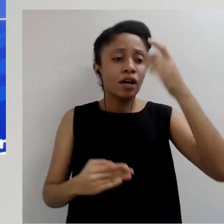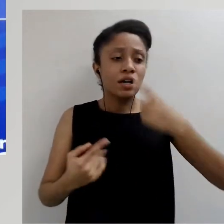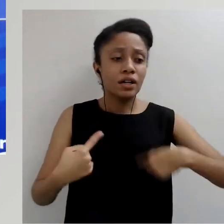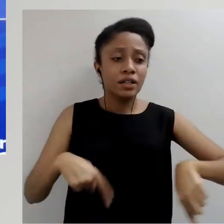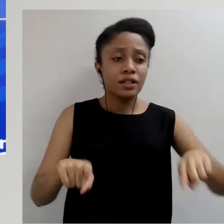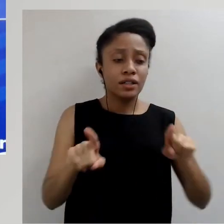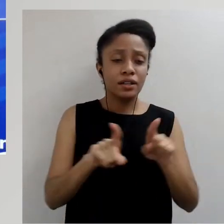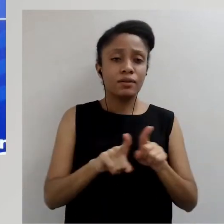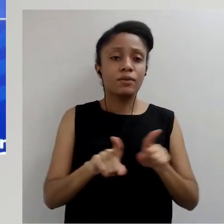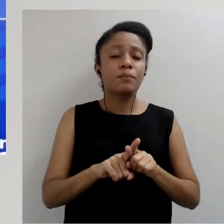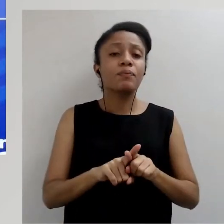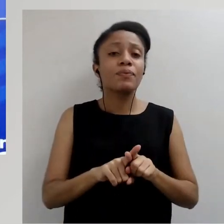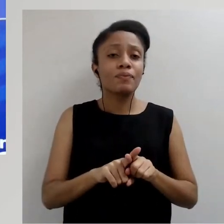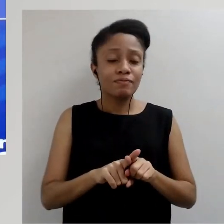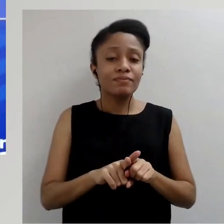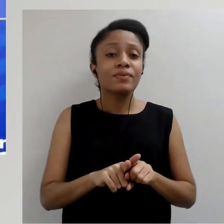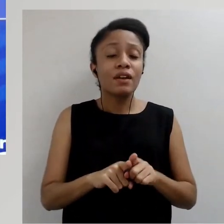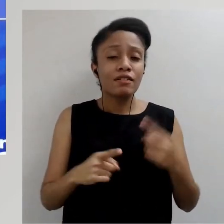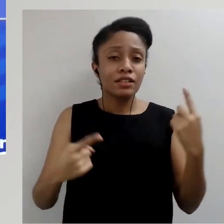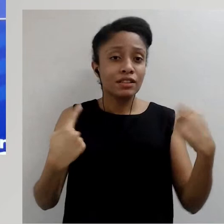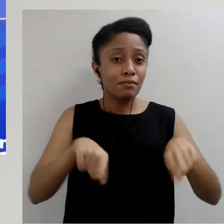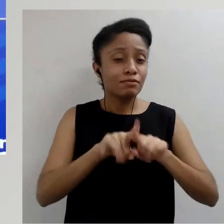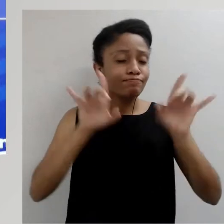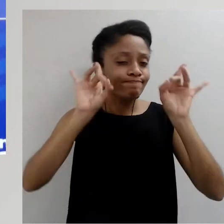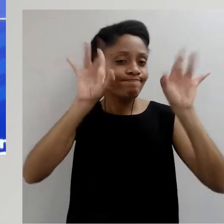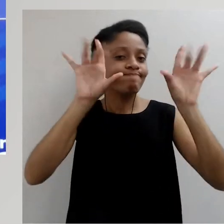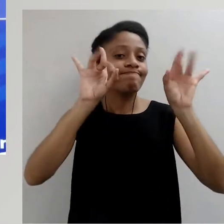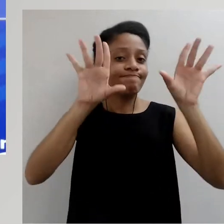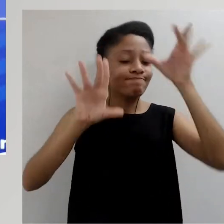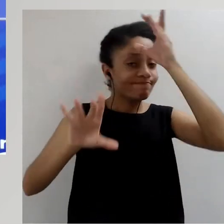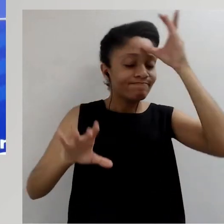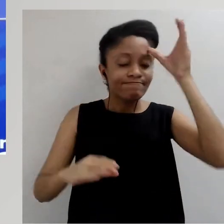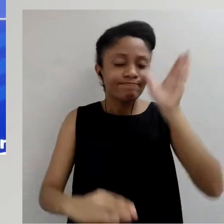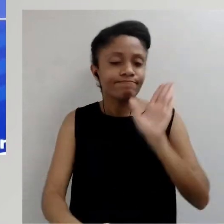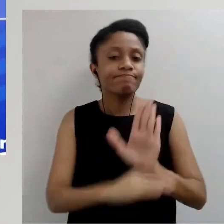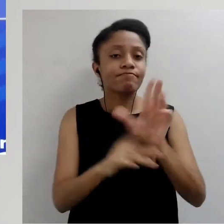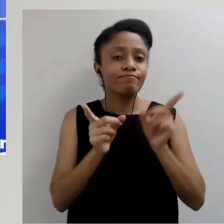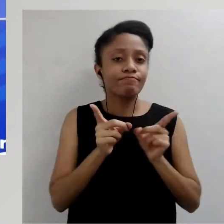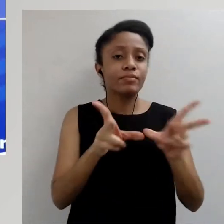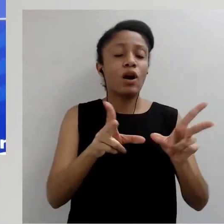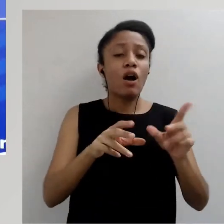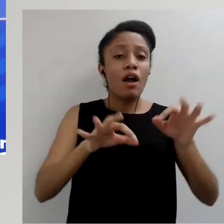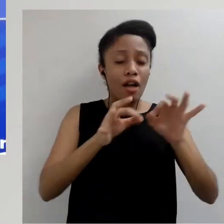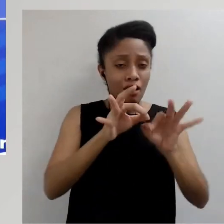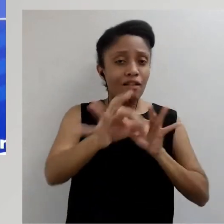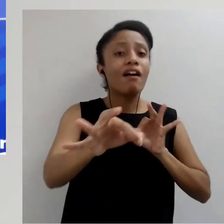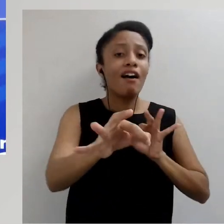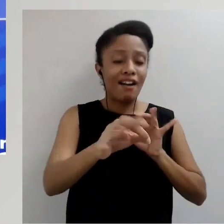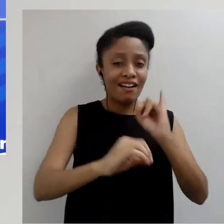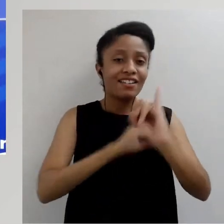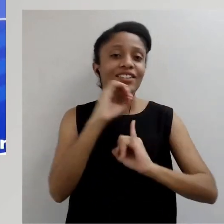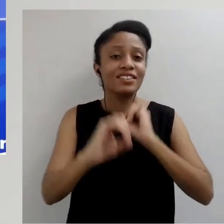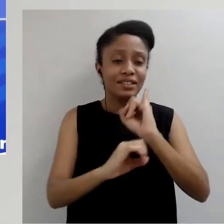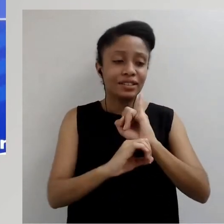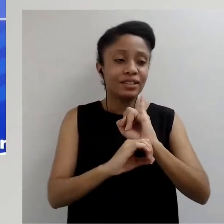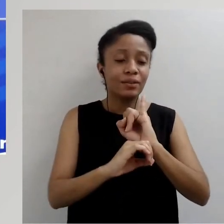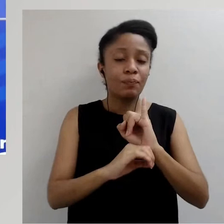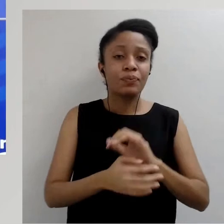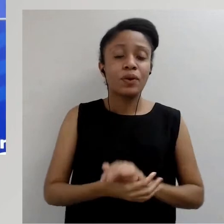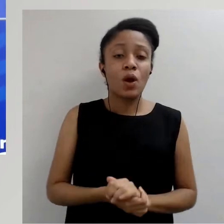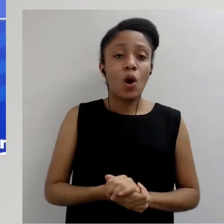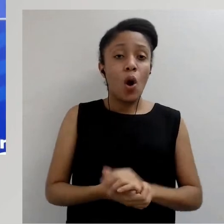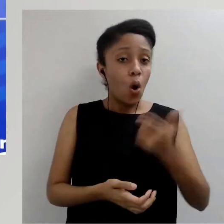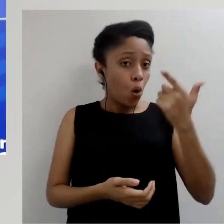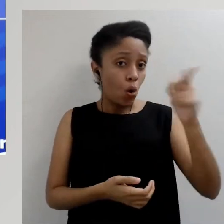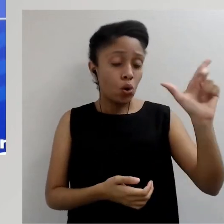have a fast budget with a lot of excellence in dealing with the client in